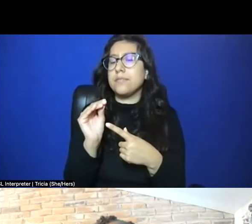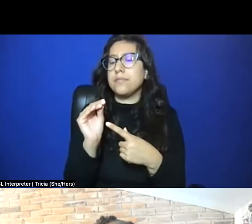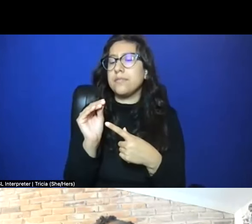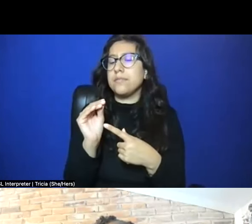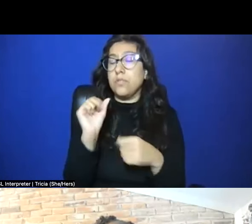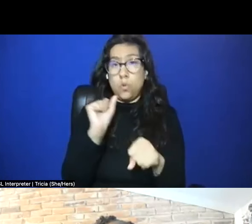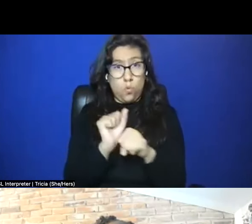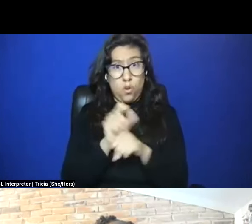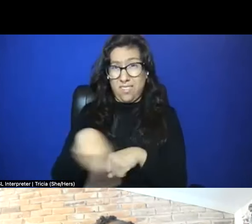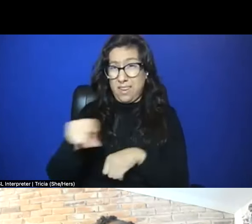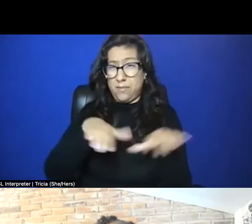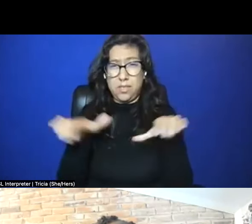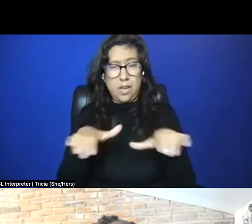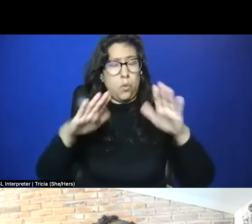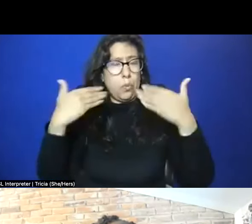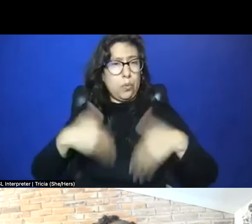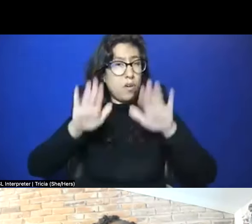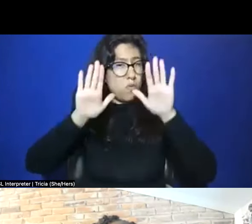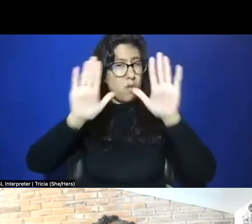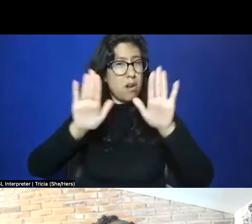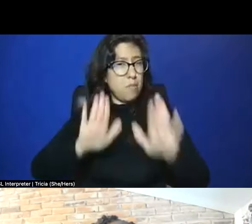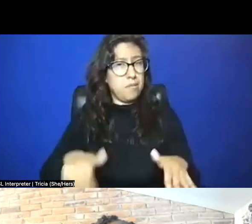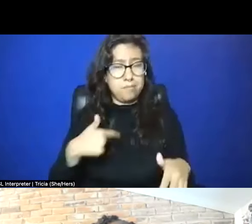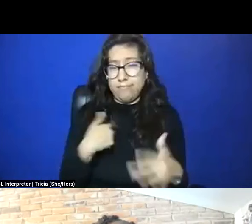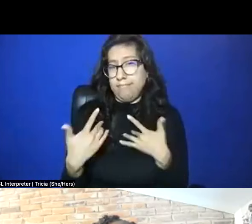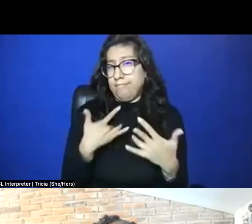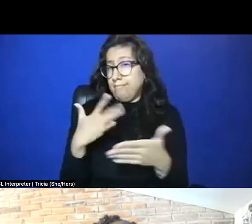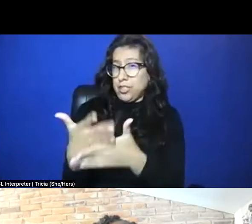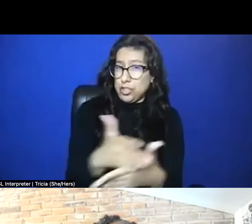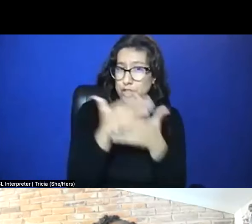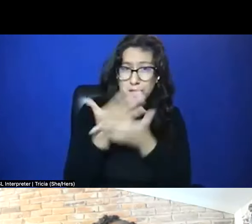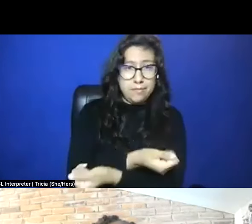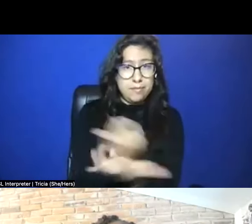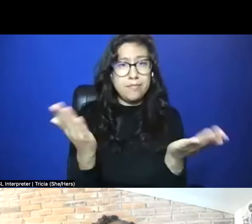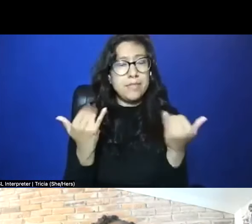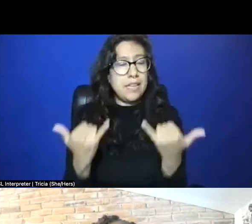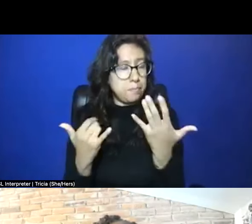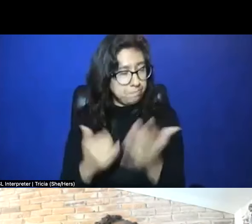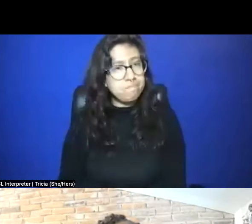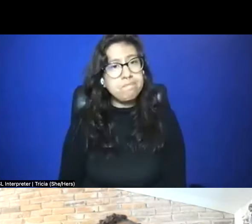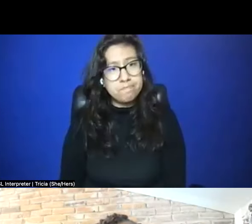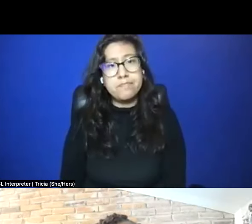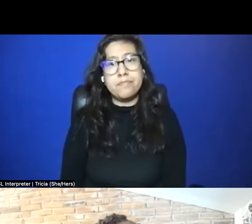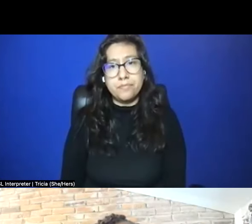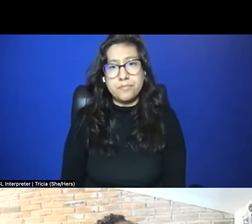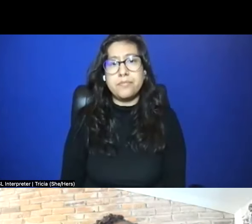people do is really incredible. So I'm really excited to share that work with you all today.